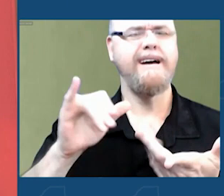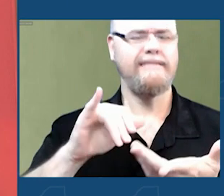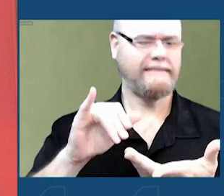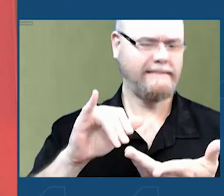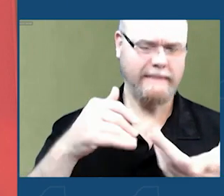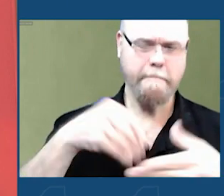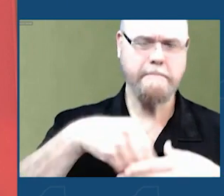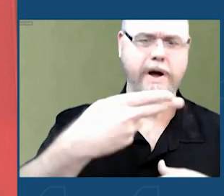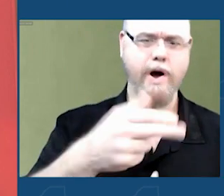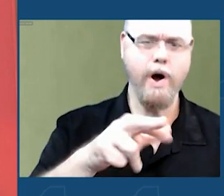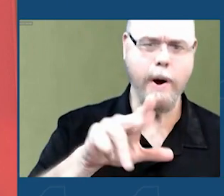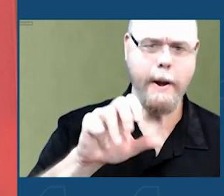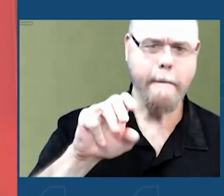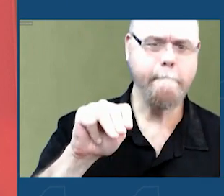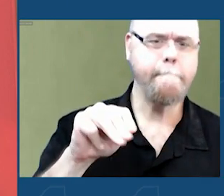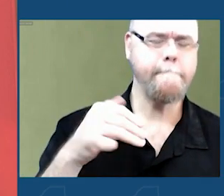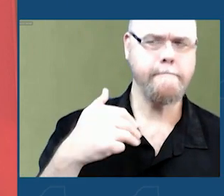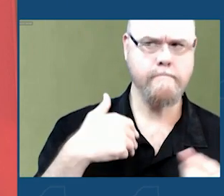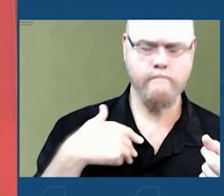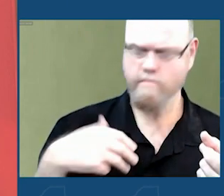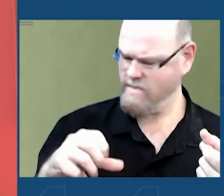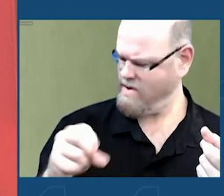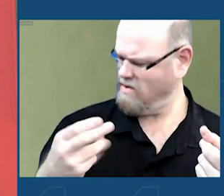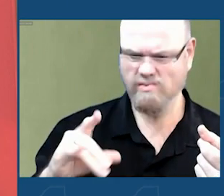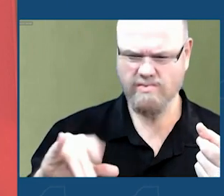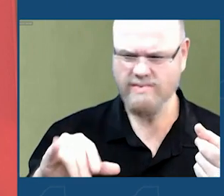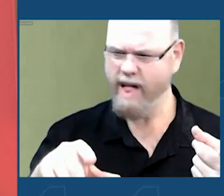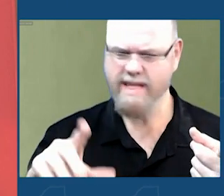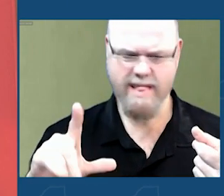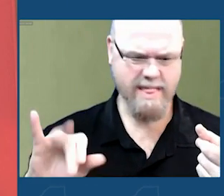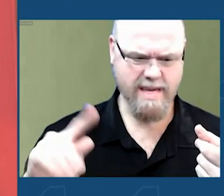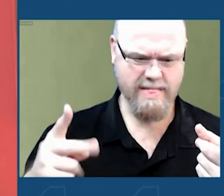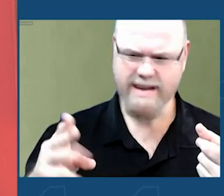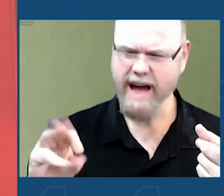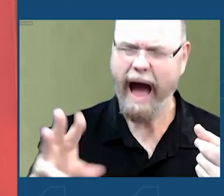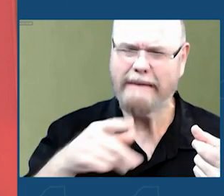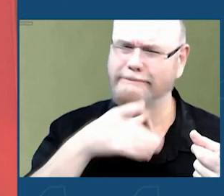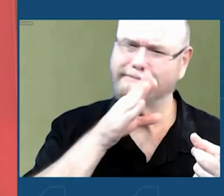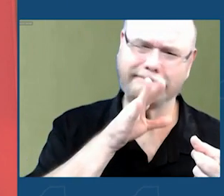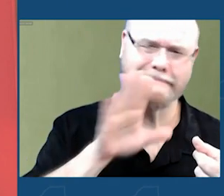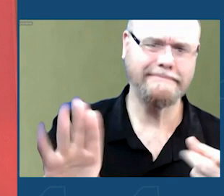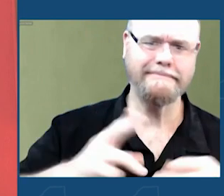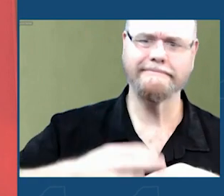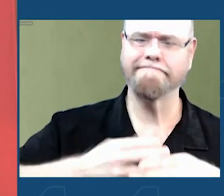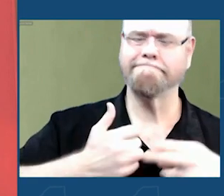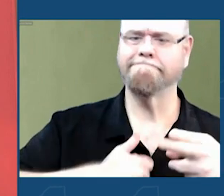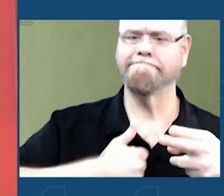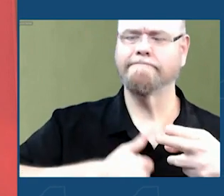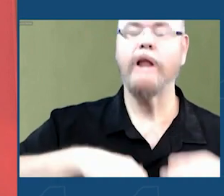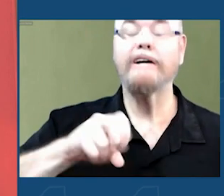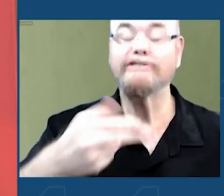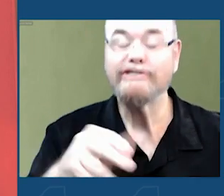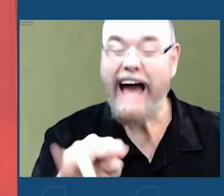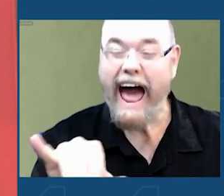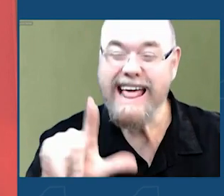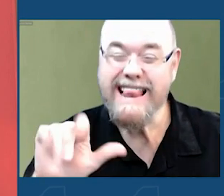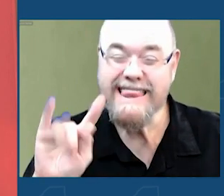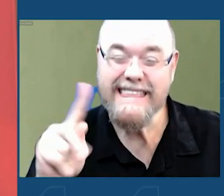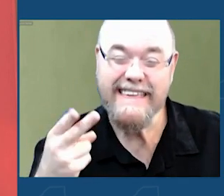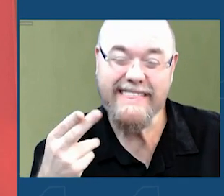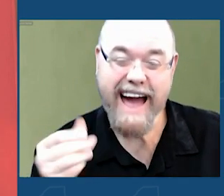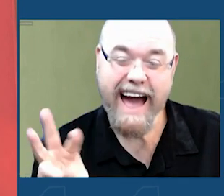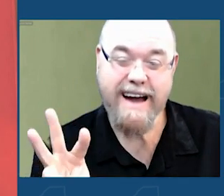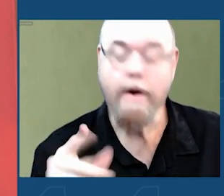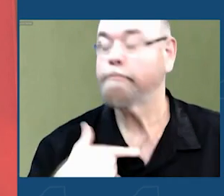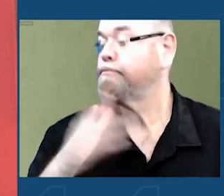Shade Lithgow. Did you hear? Let me pronounce this right. Shade Lithgow. Everyone screws up my name,